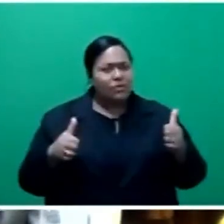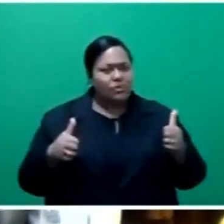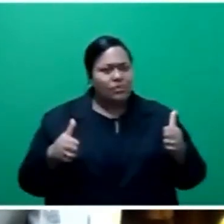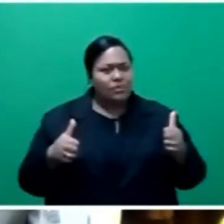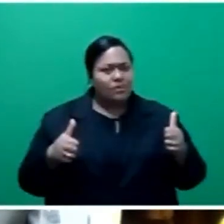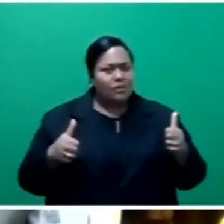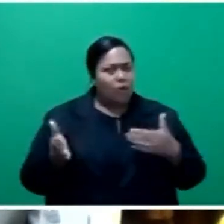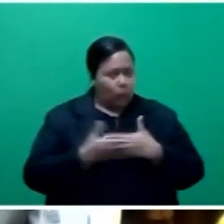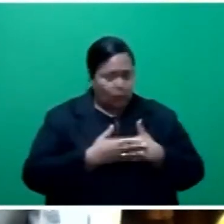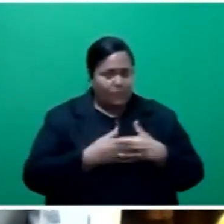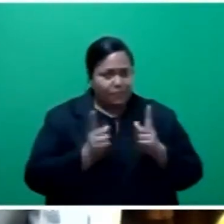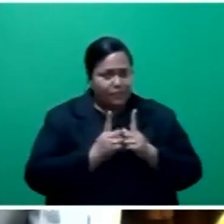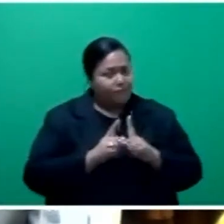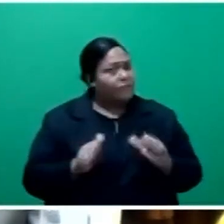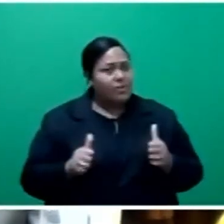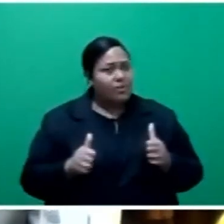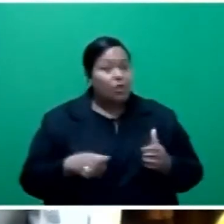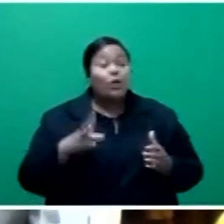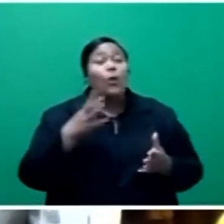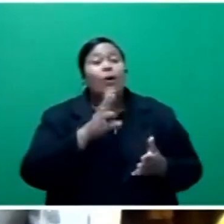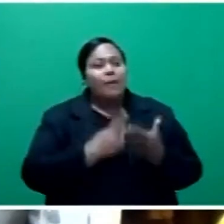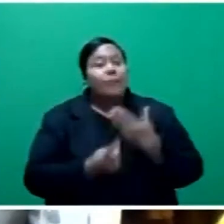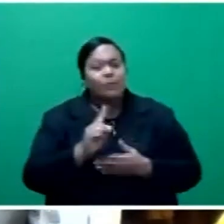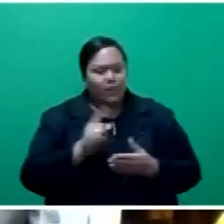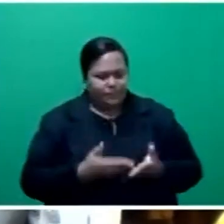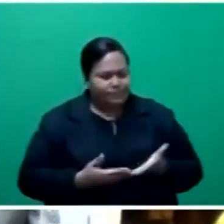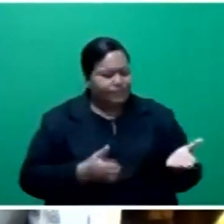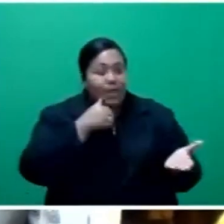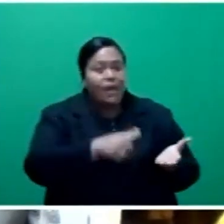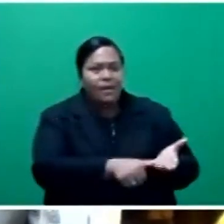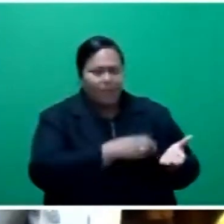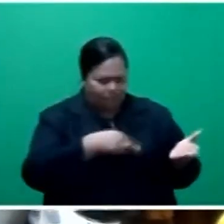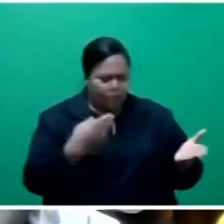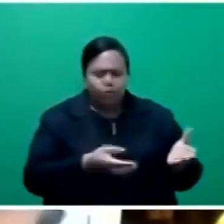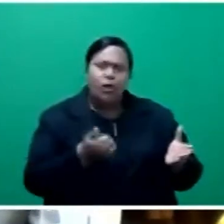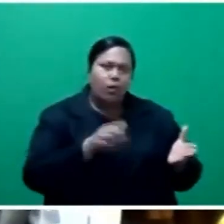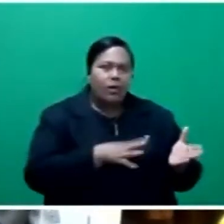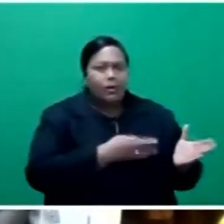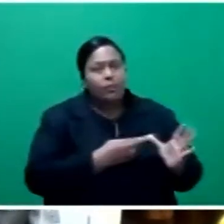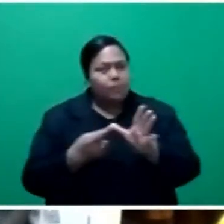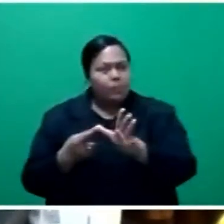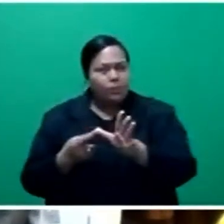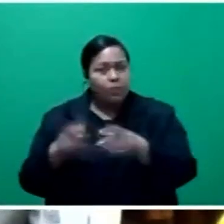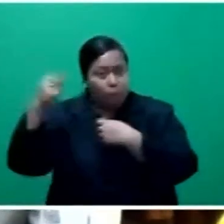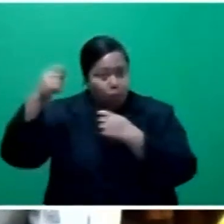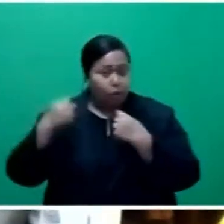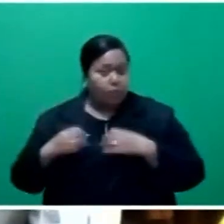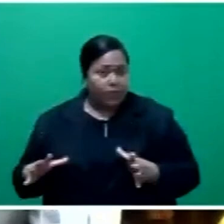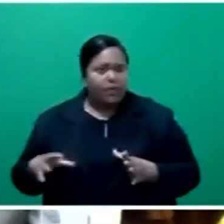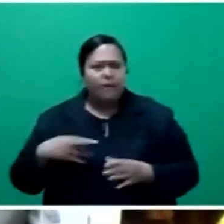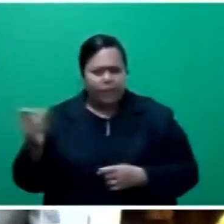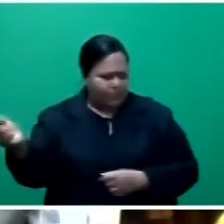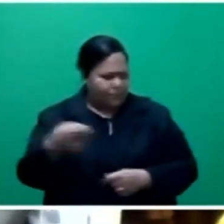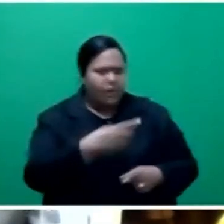they do is say, this is the DML, so the ministry responds to that, they've done their response, after the audit's been completed, then after that they send them